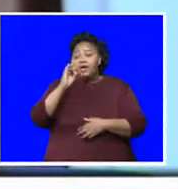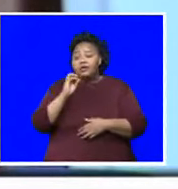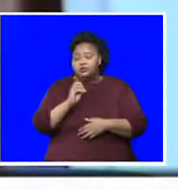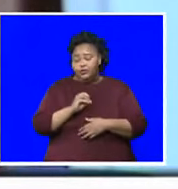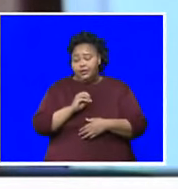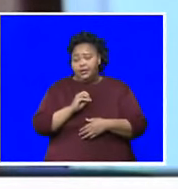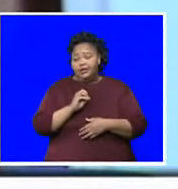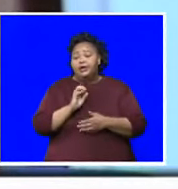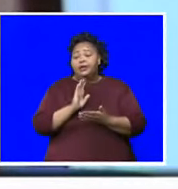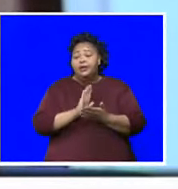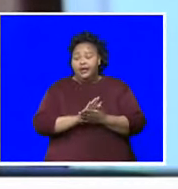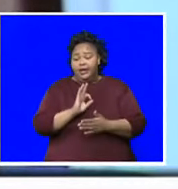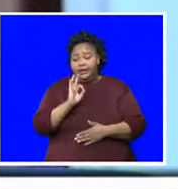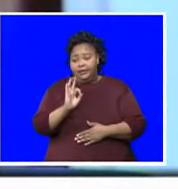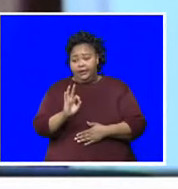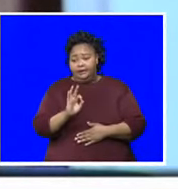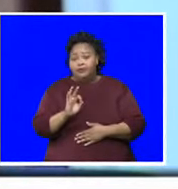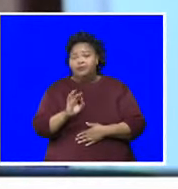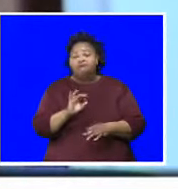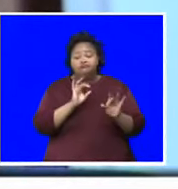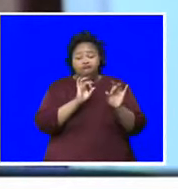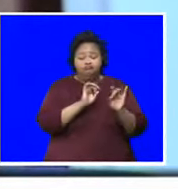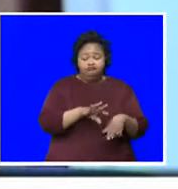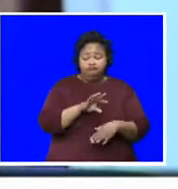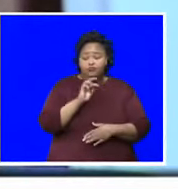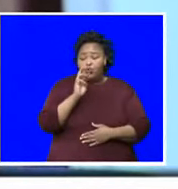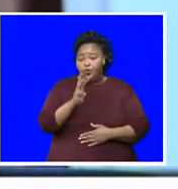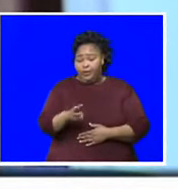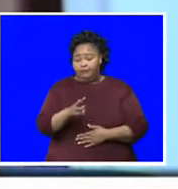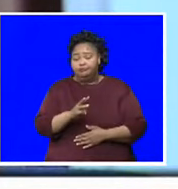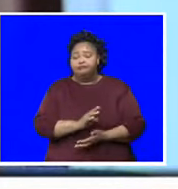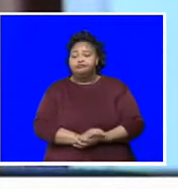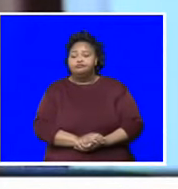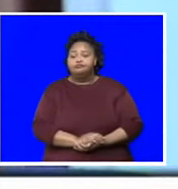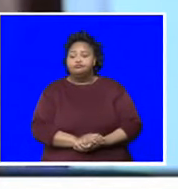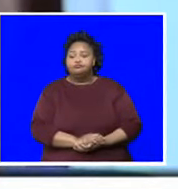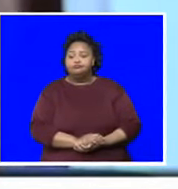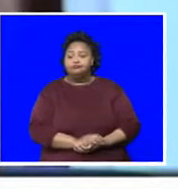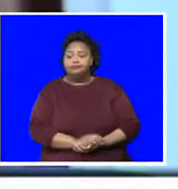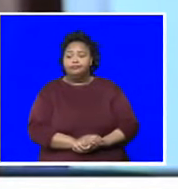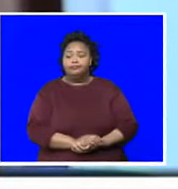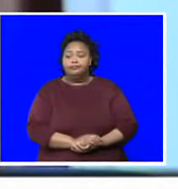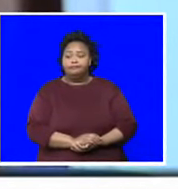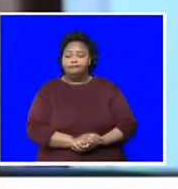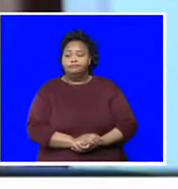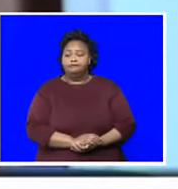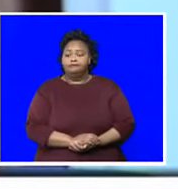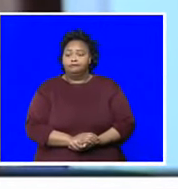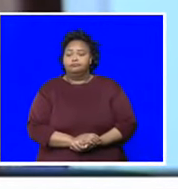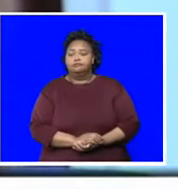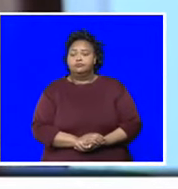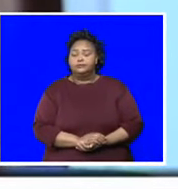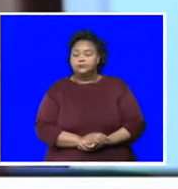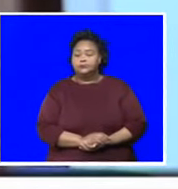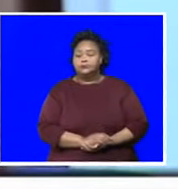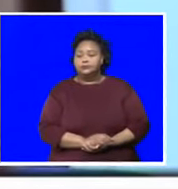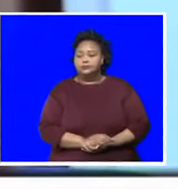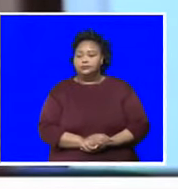Sibuyela kutona nathi bedlela nathi. Ngoku nje siminisa kasiside Mr. Speaker.